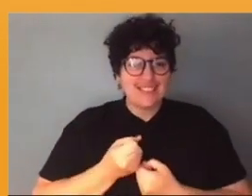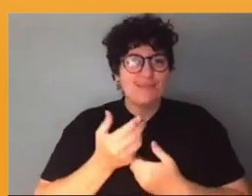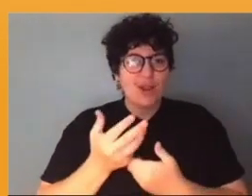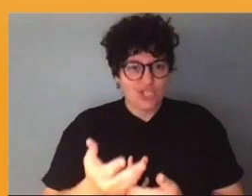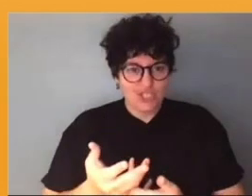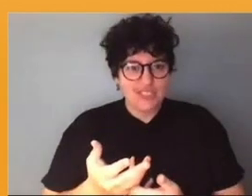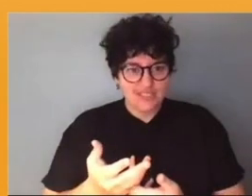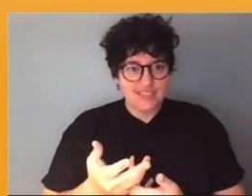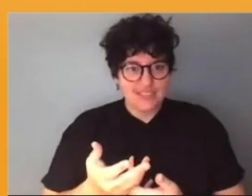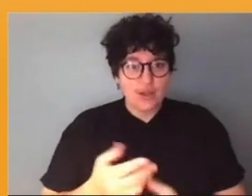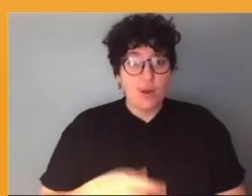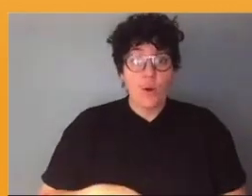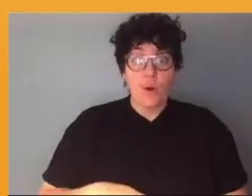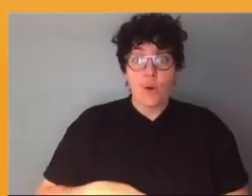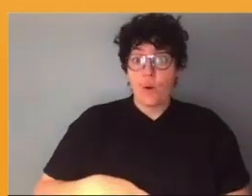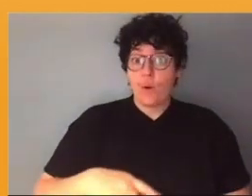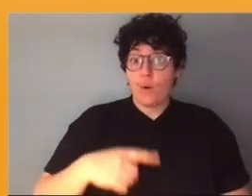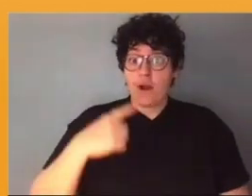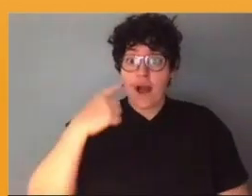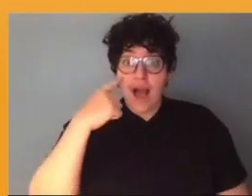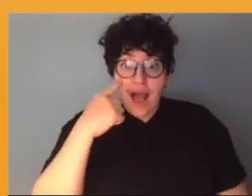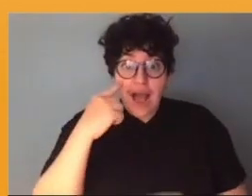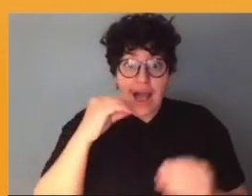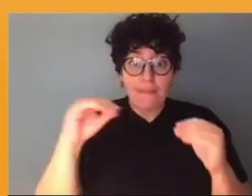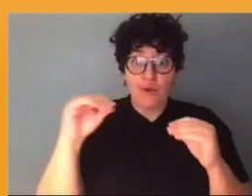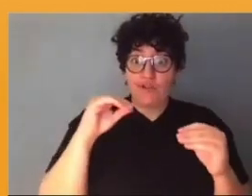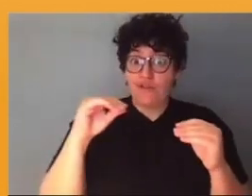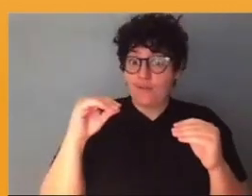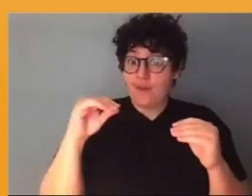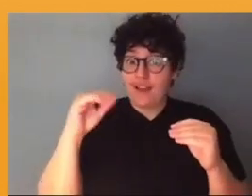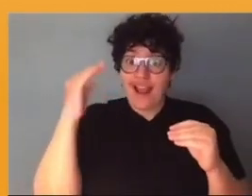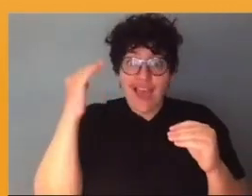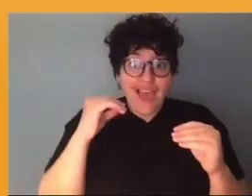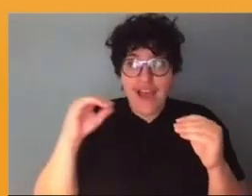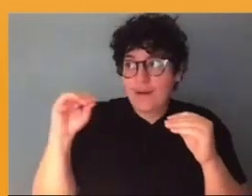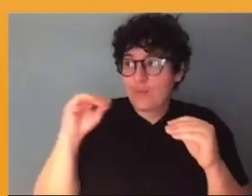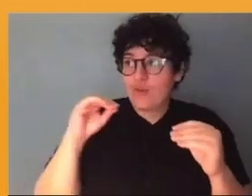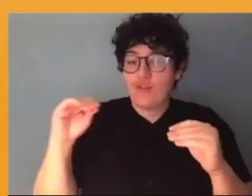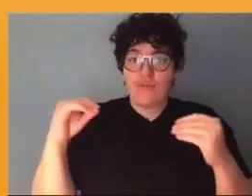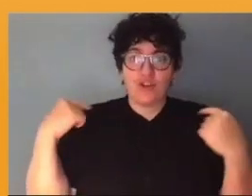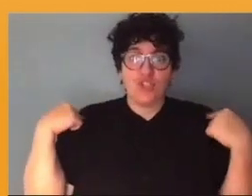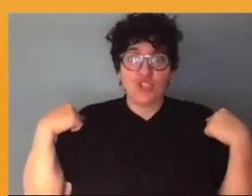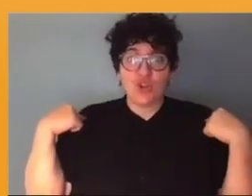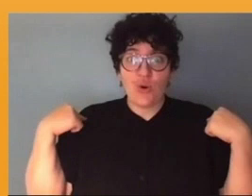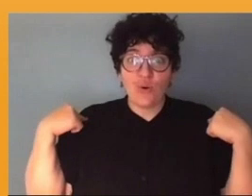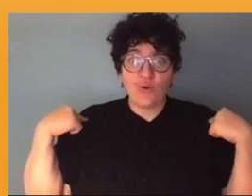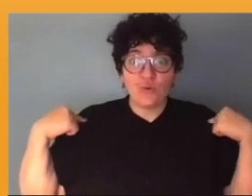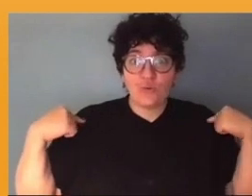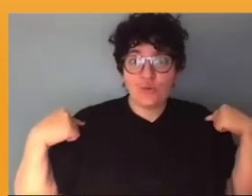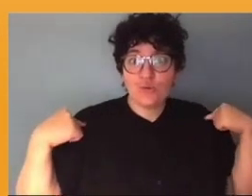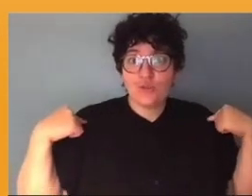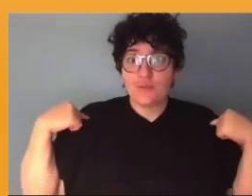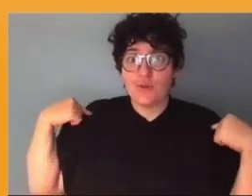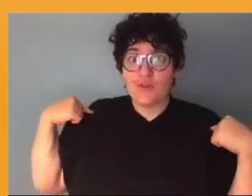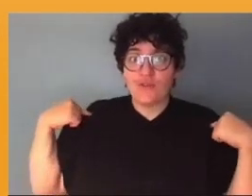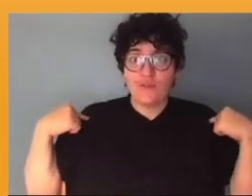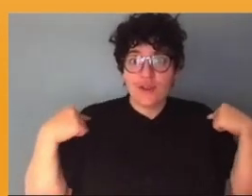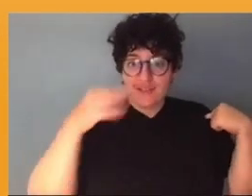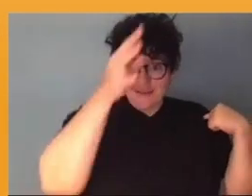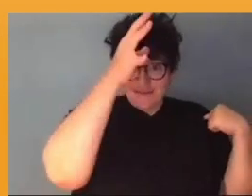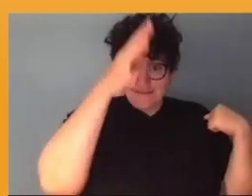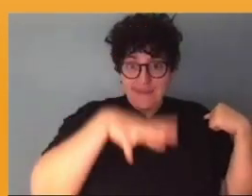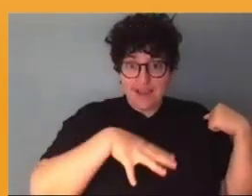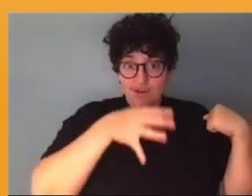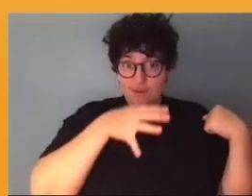movement, eye movement, head movement, shoulder movement, everything is so different